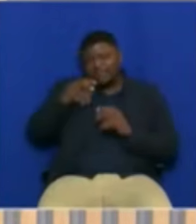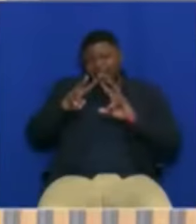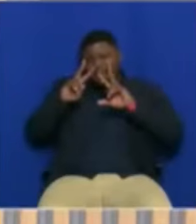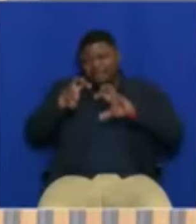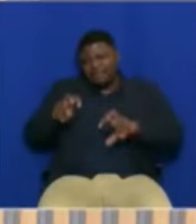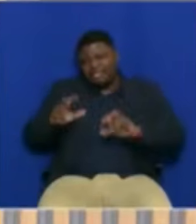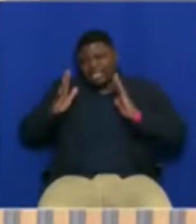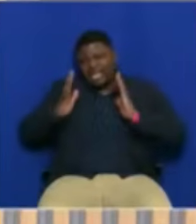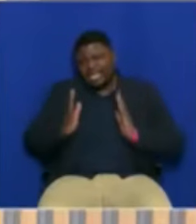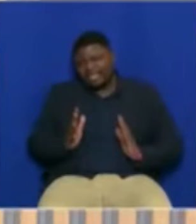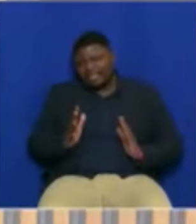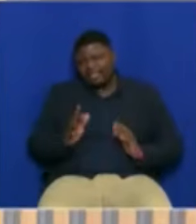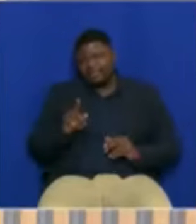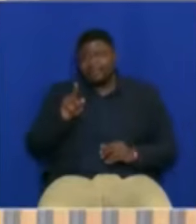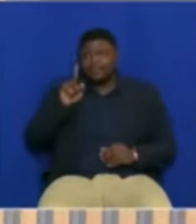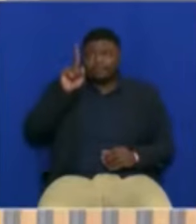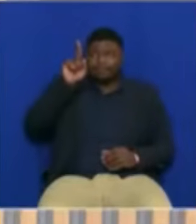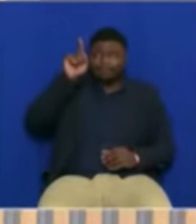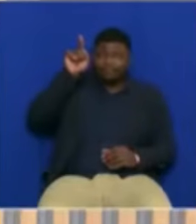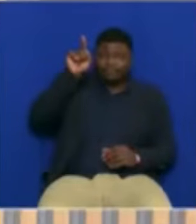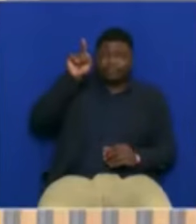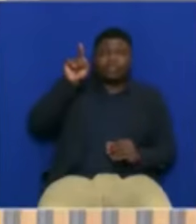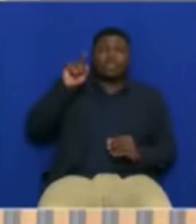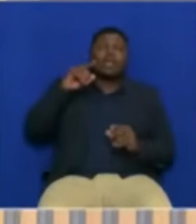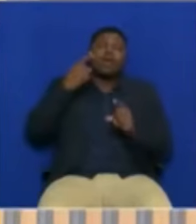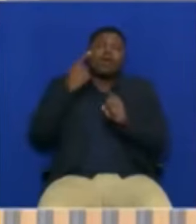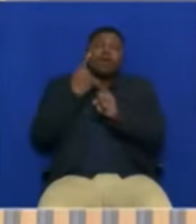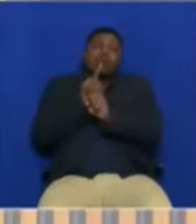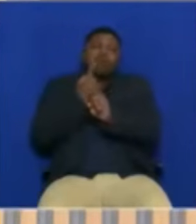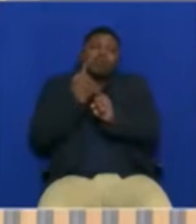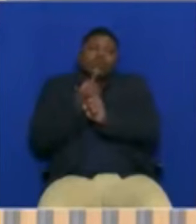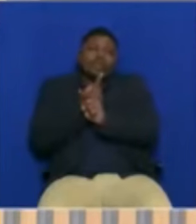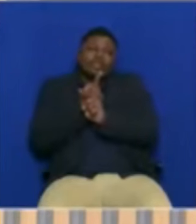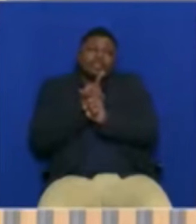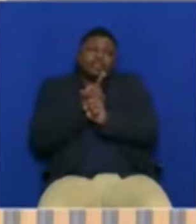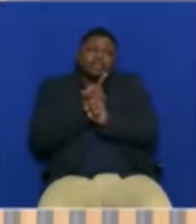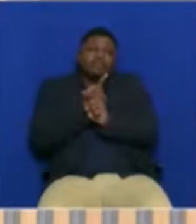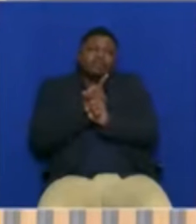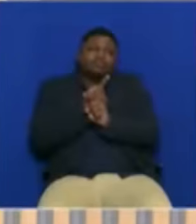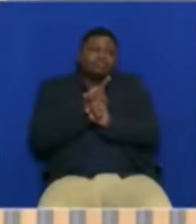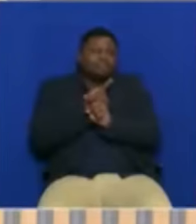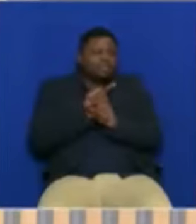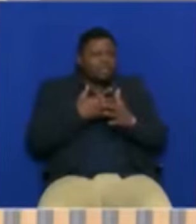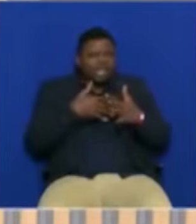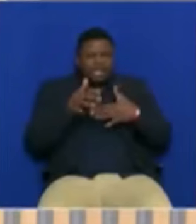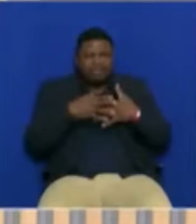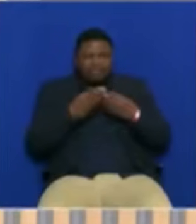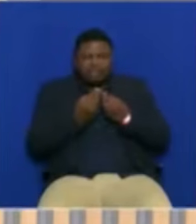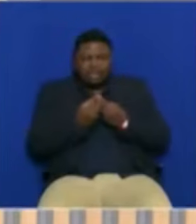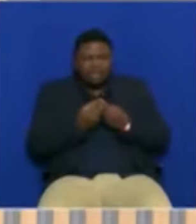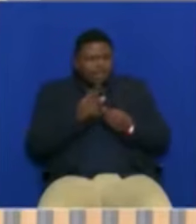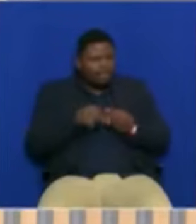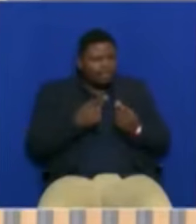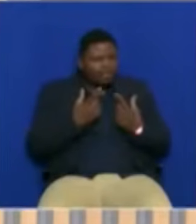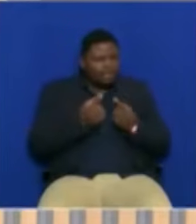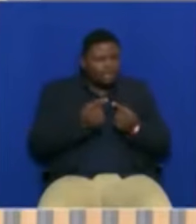one giving instructions for whatever was necessary to be done, to then be done?